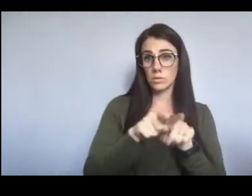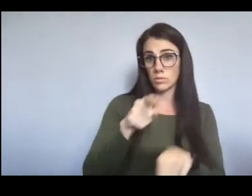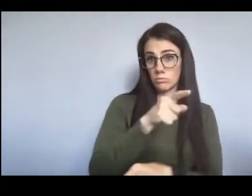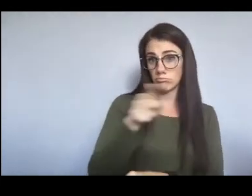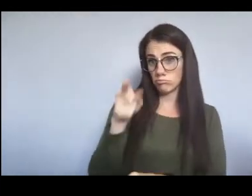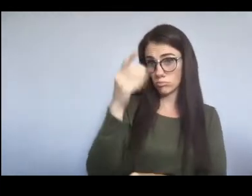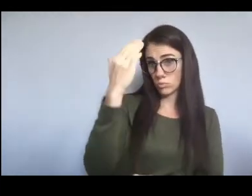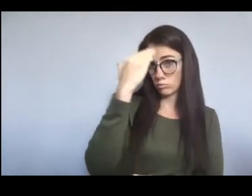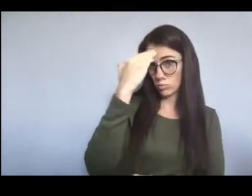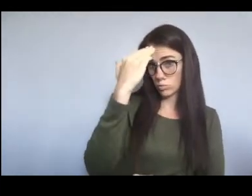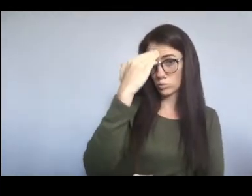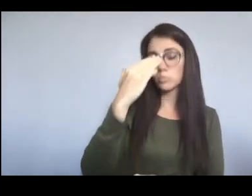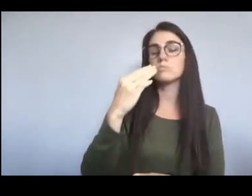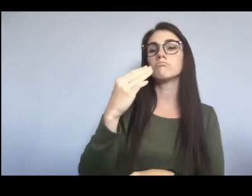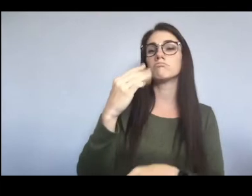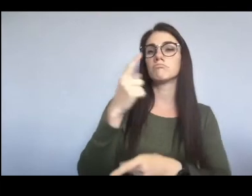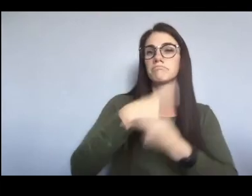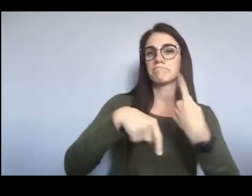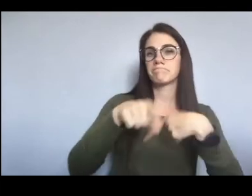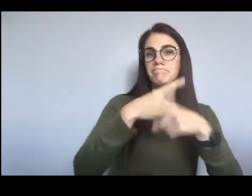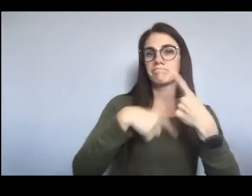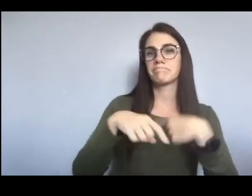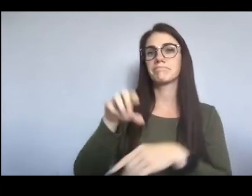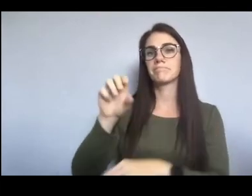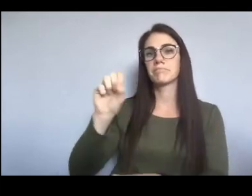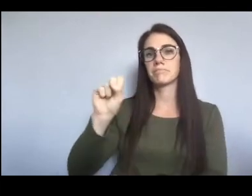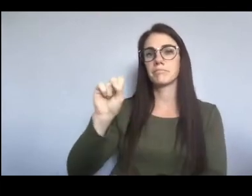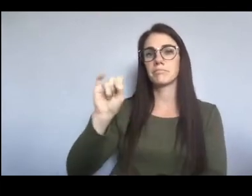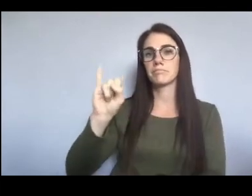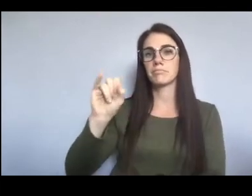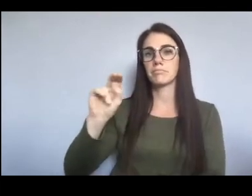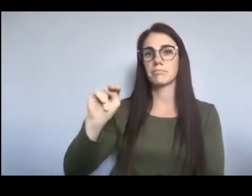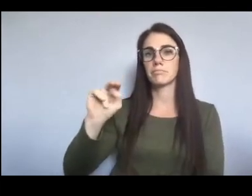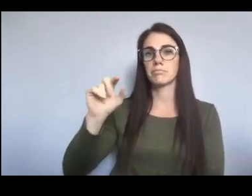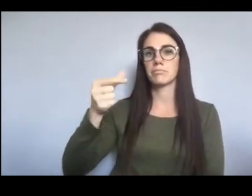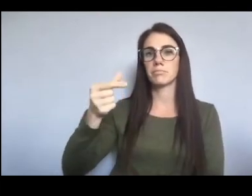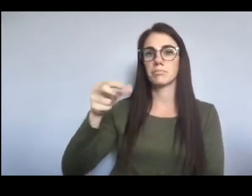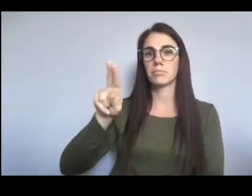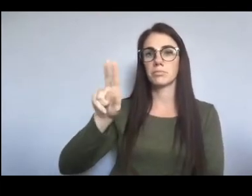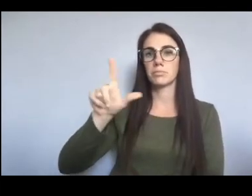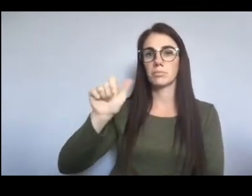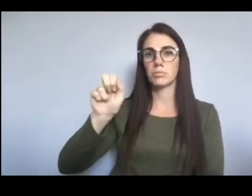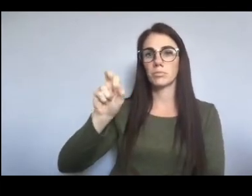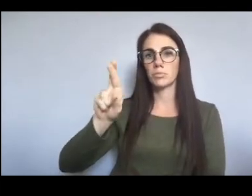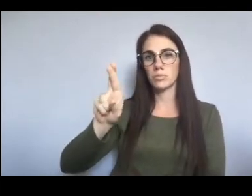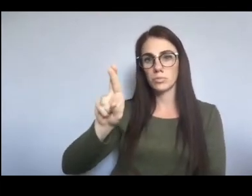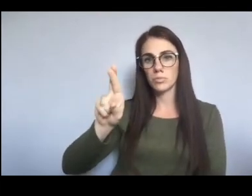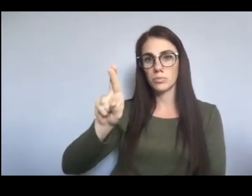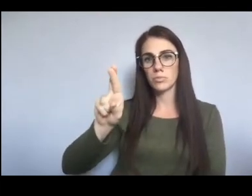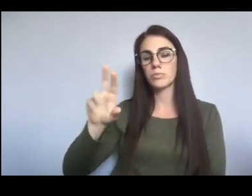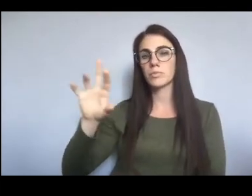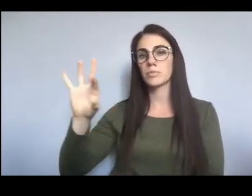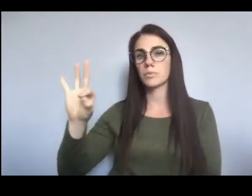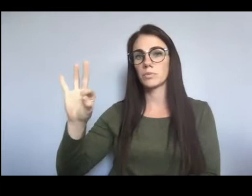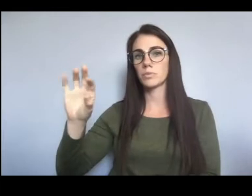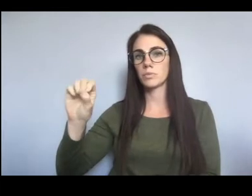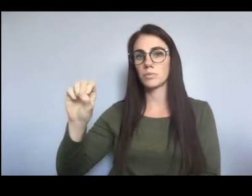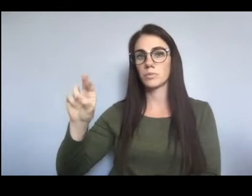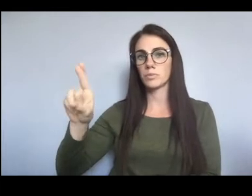Okay? And also, you all already know that signs are always in their